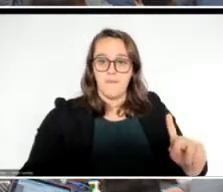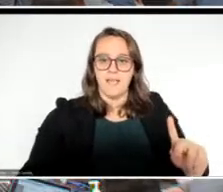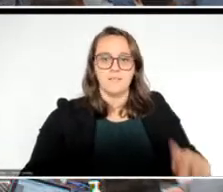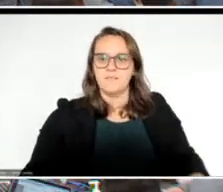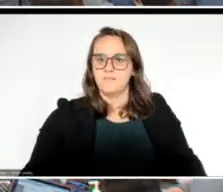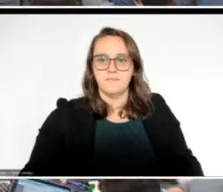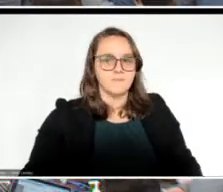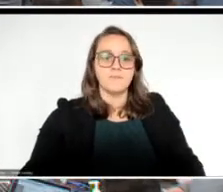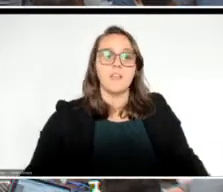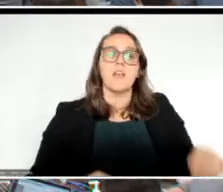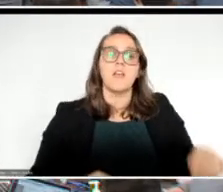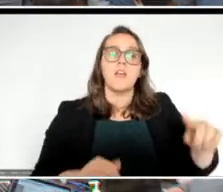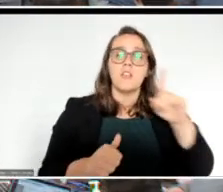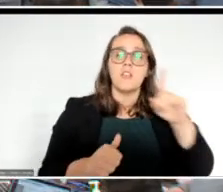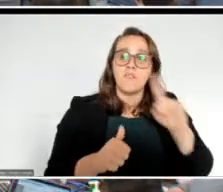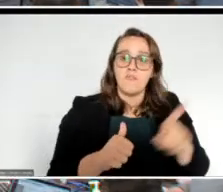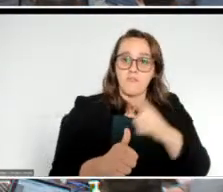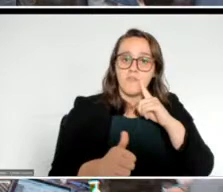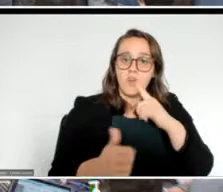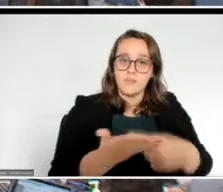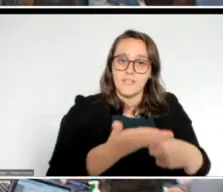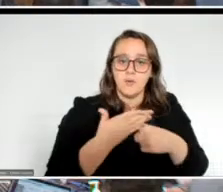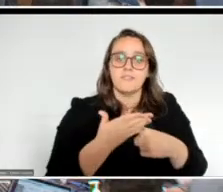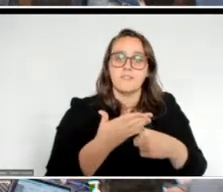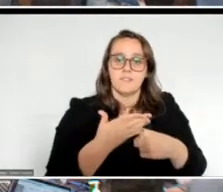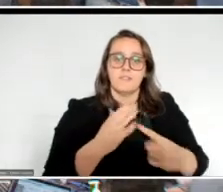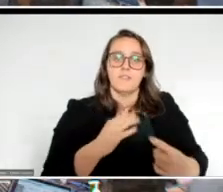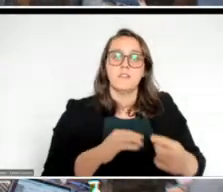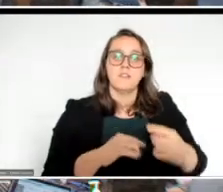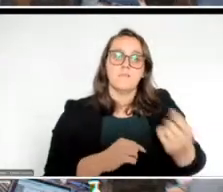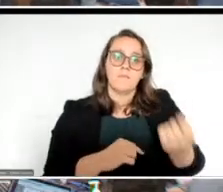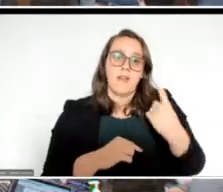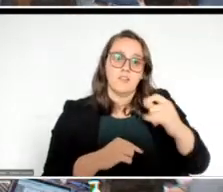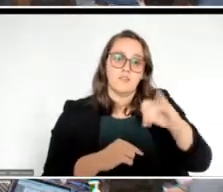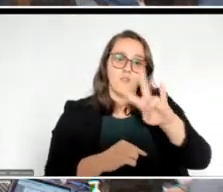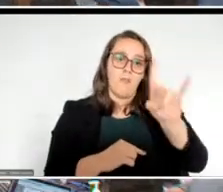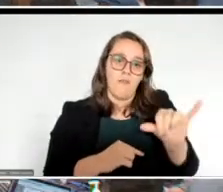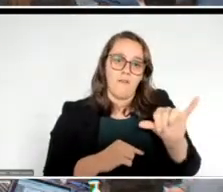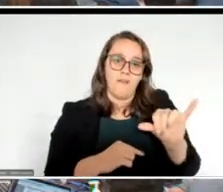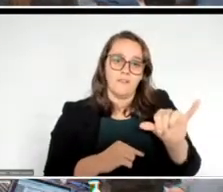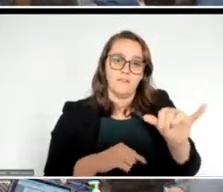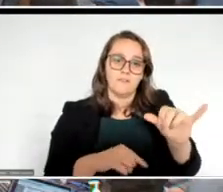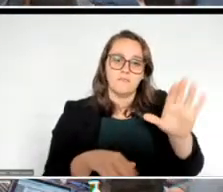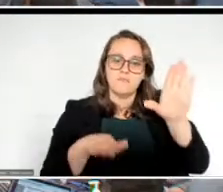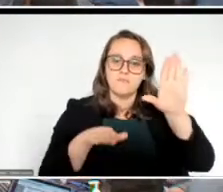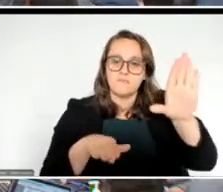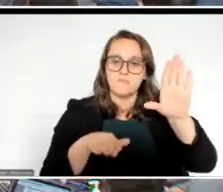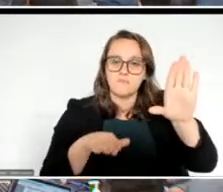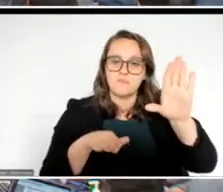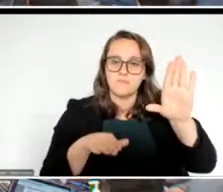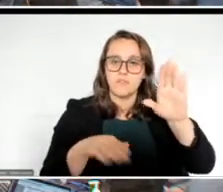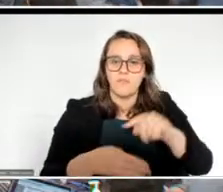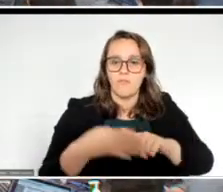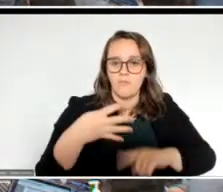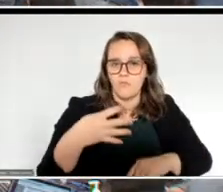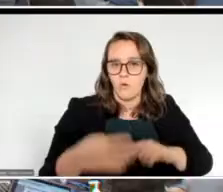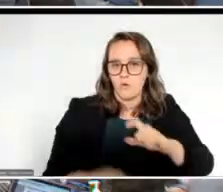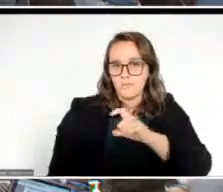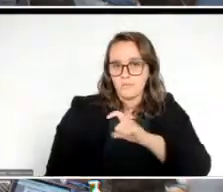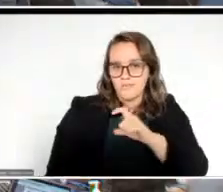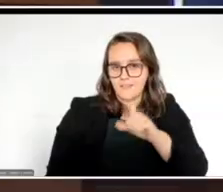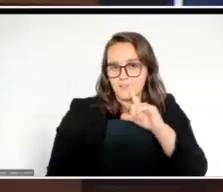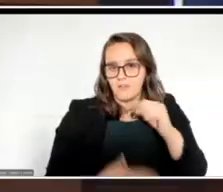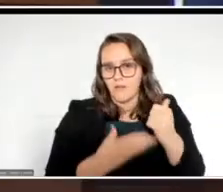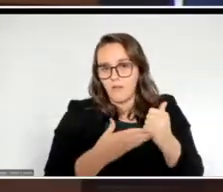first hearing in July of last year, our witnesses were four police officers who helped repel